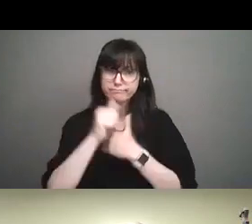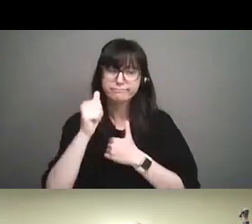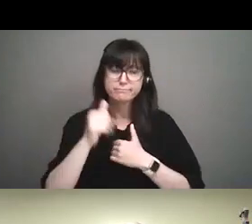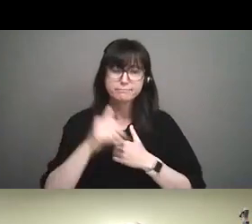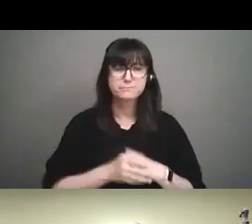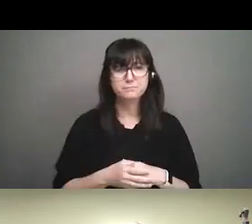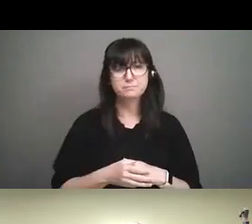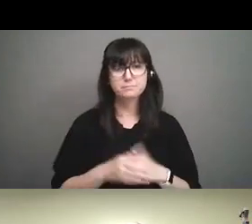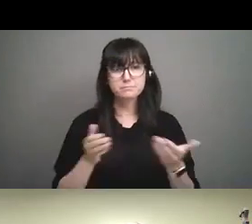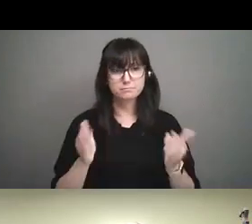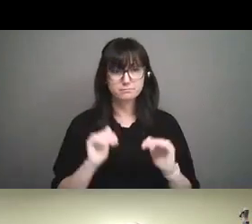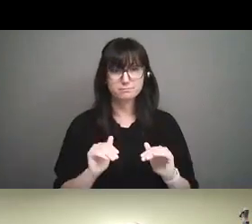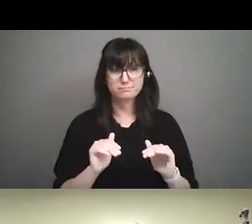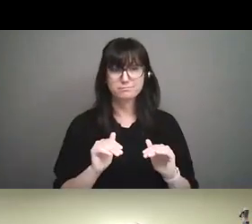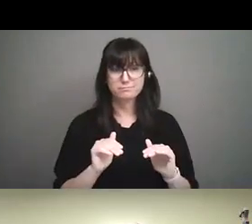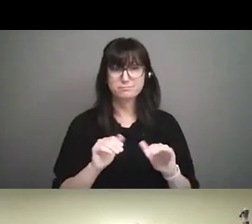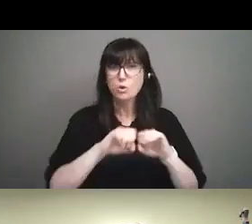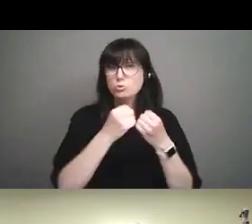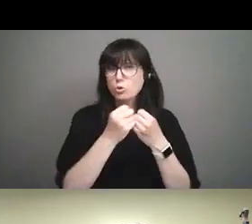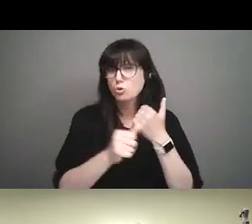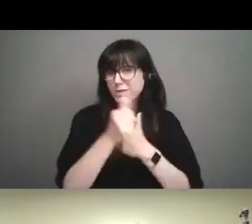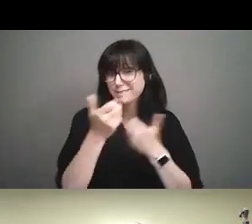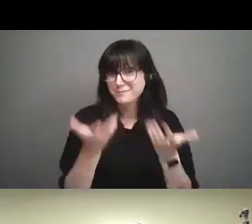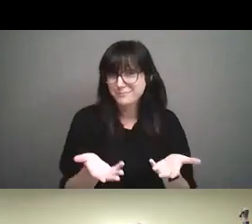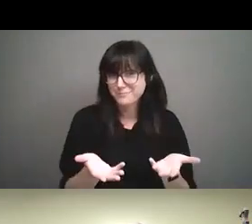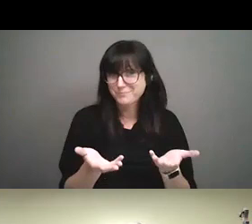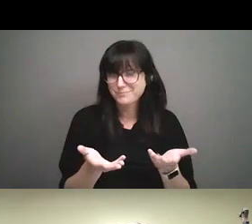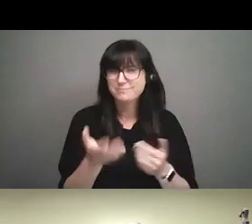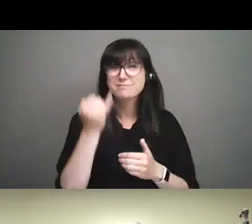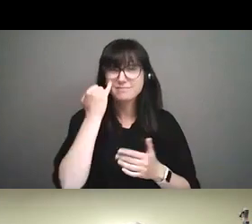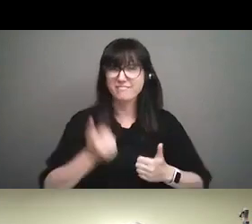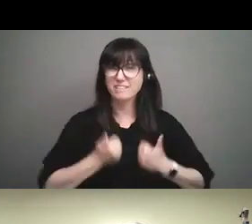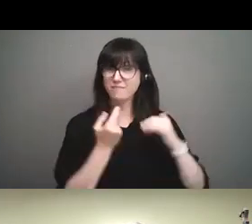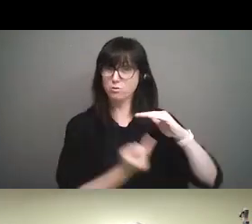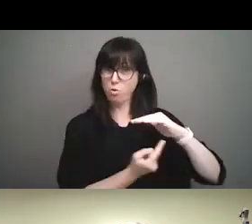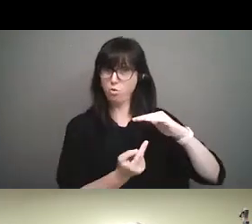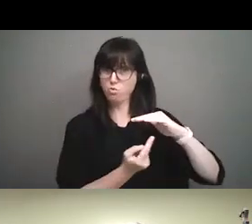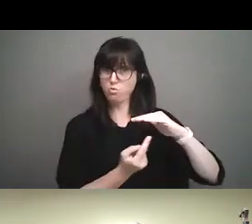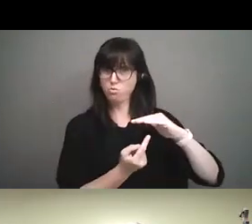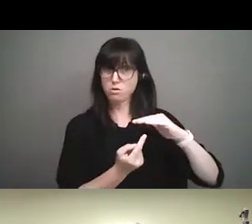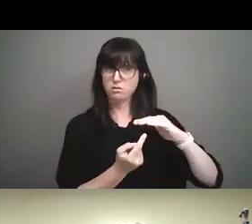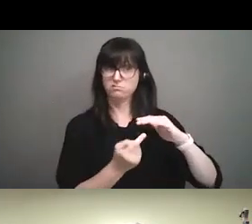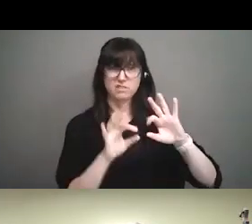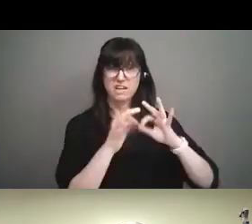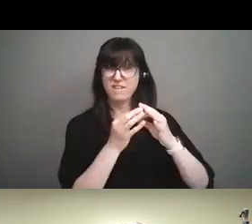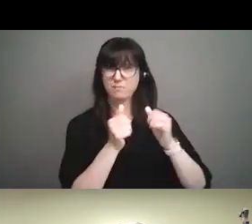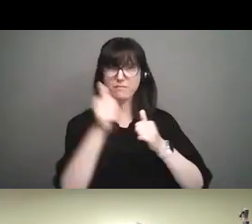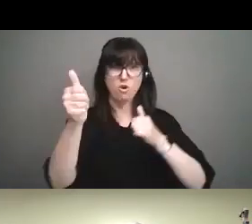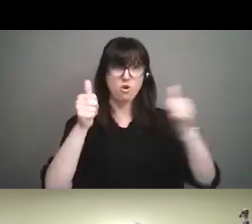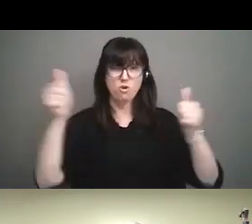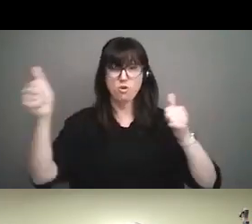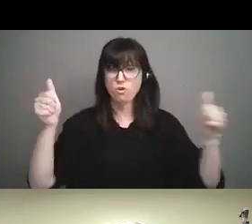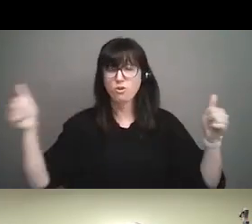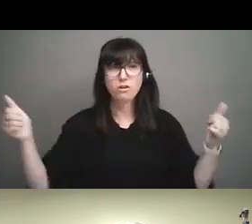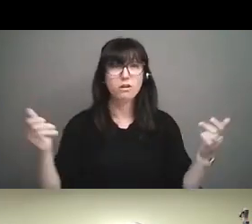then, of course, there's the social risk factors. If you are living alone, if you are living far from family, particularly when